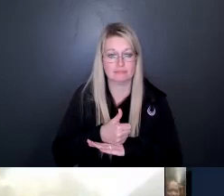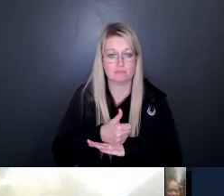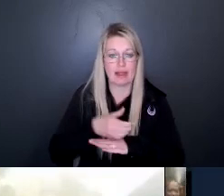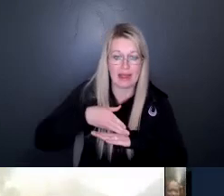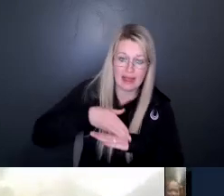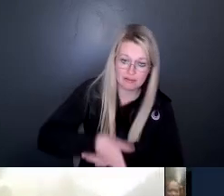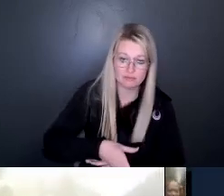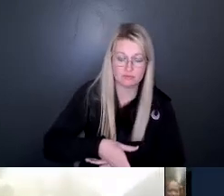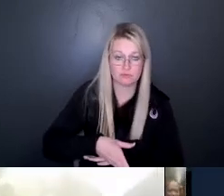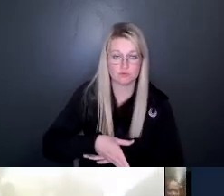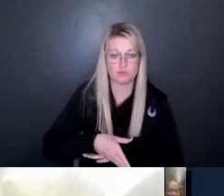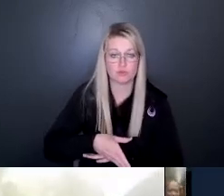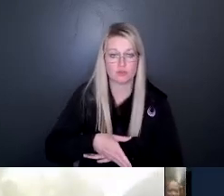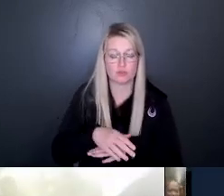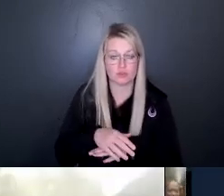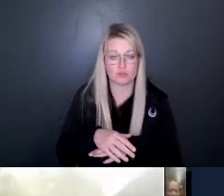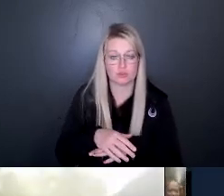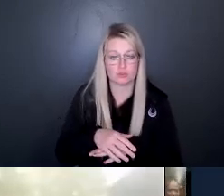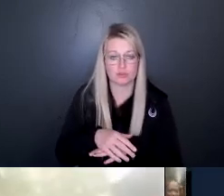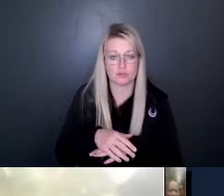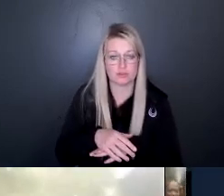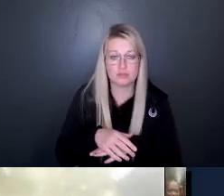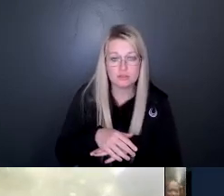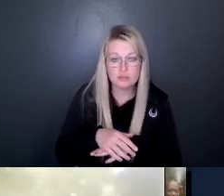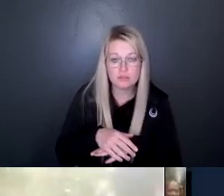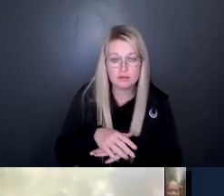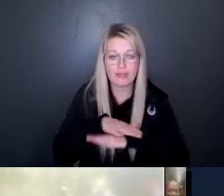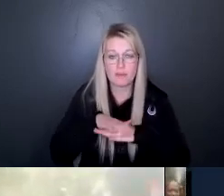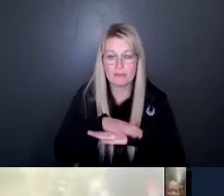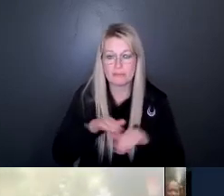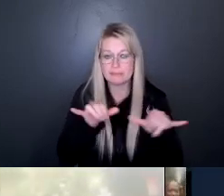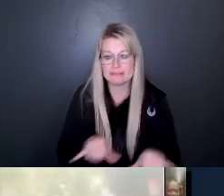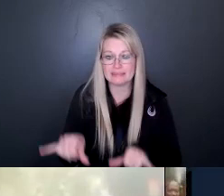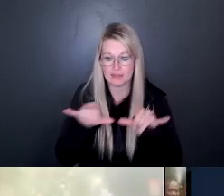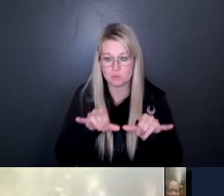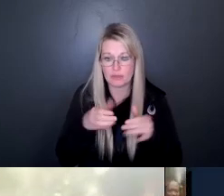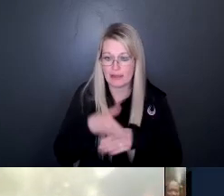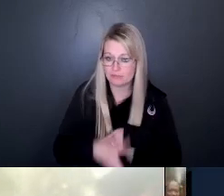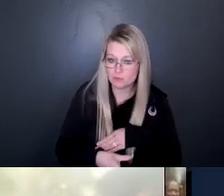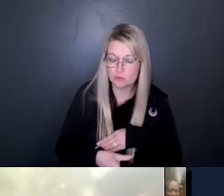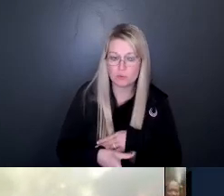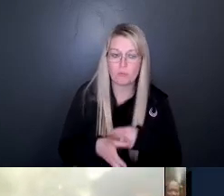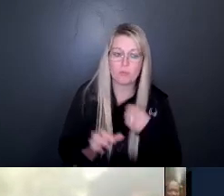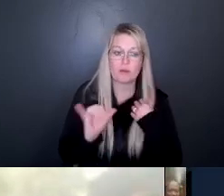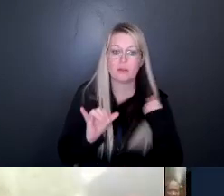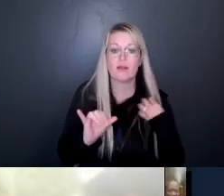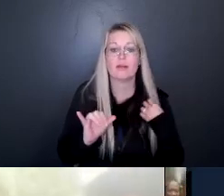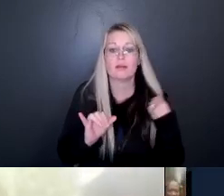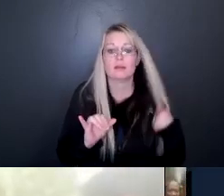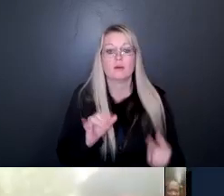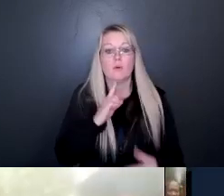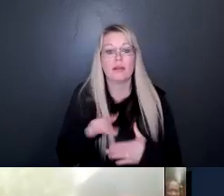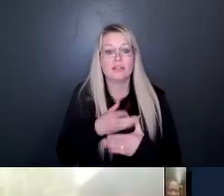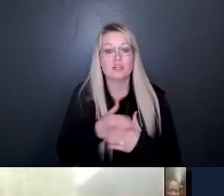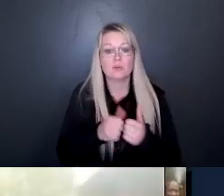after clear analysis of the minimum standards. Like I shared with you, minimum